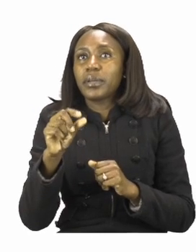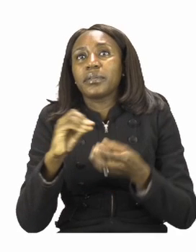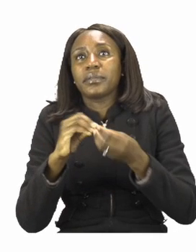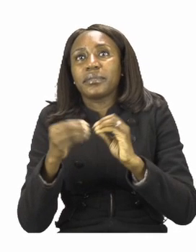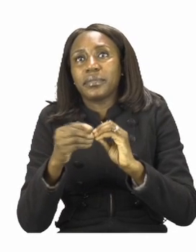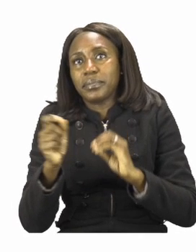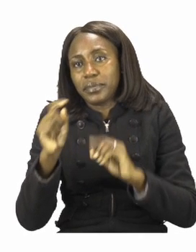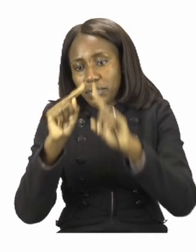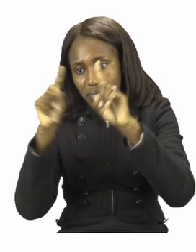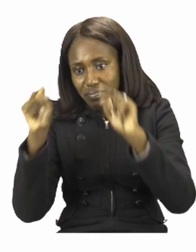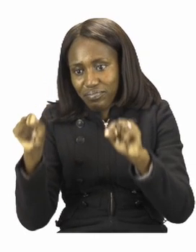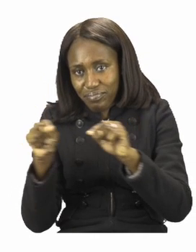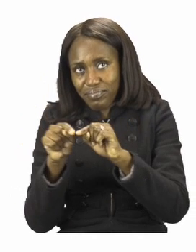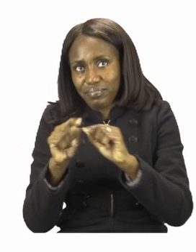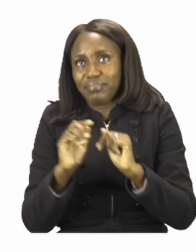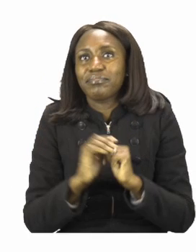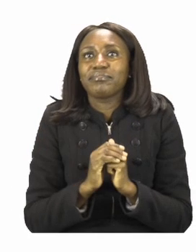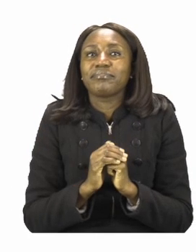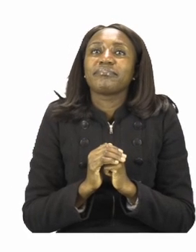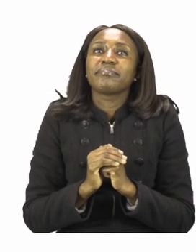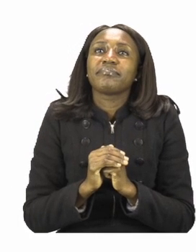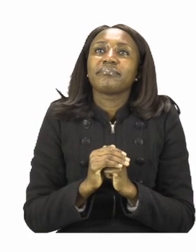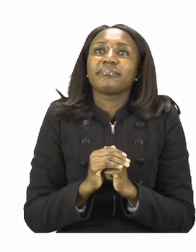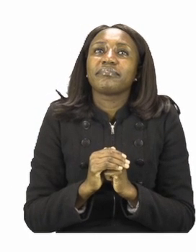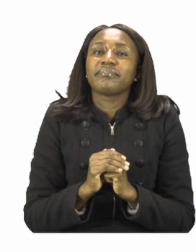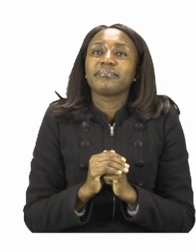each row and then